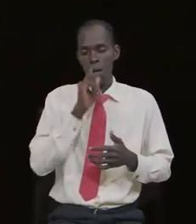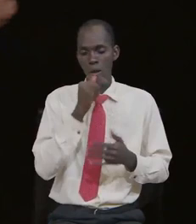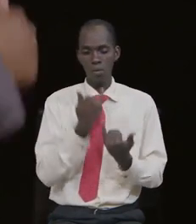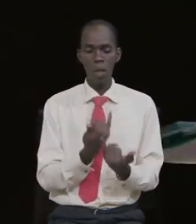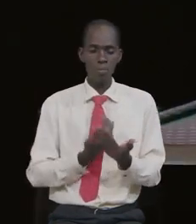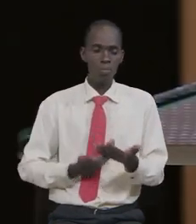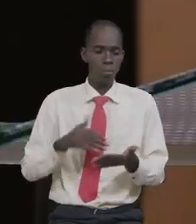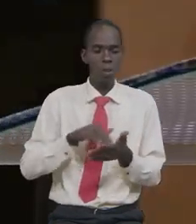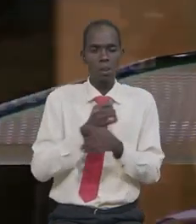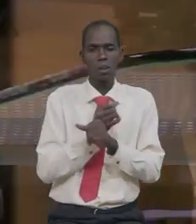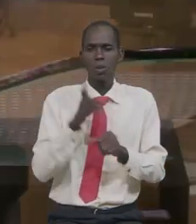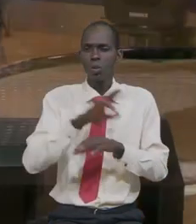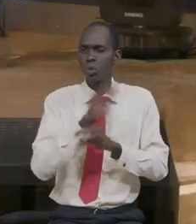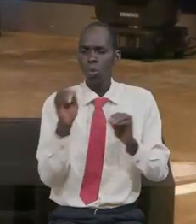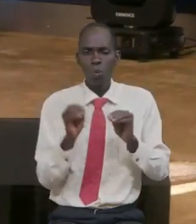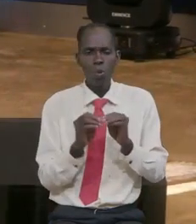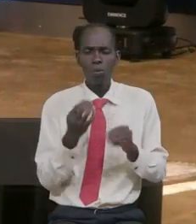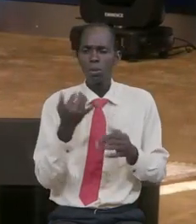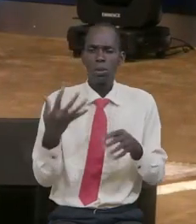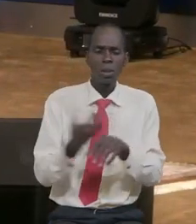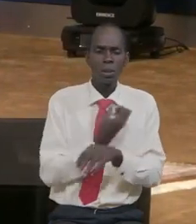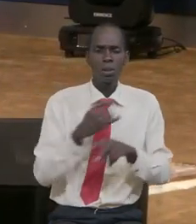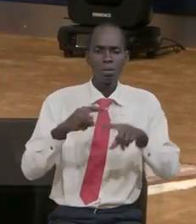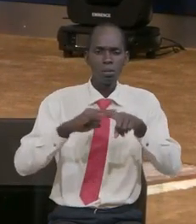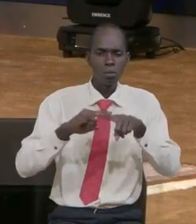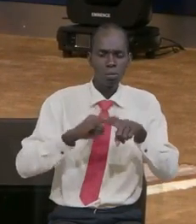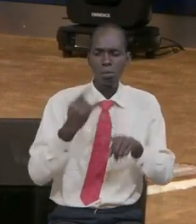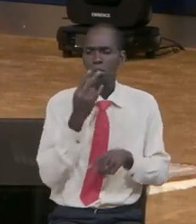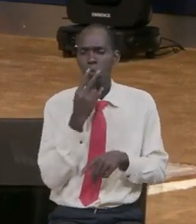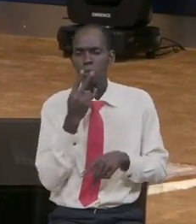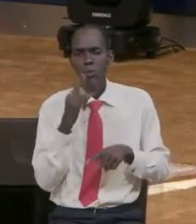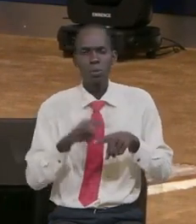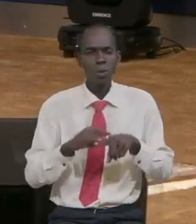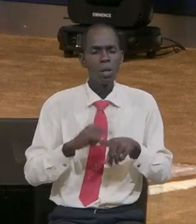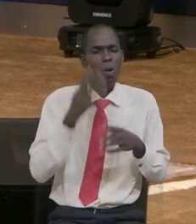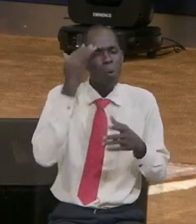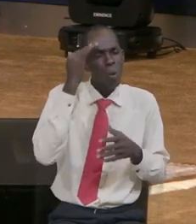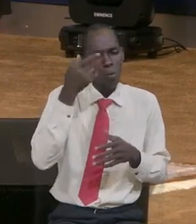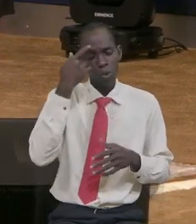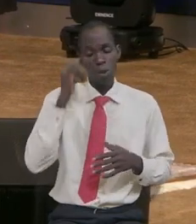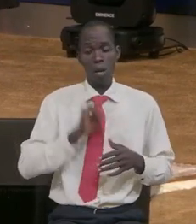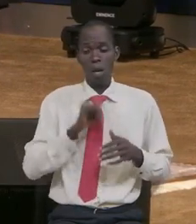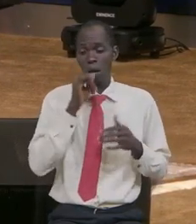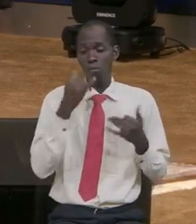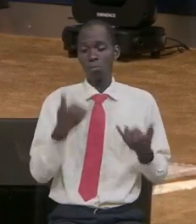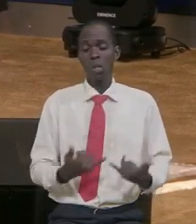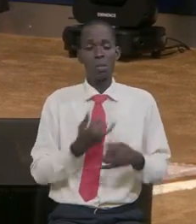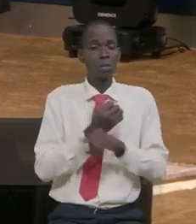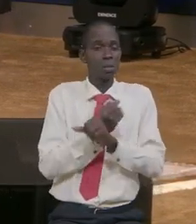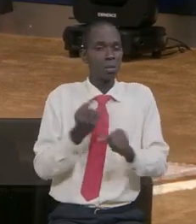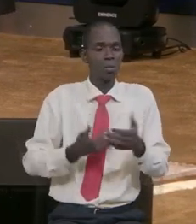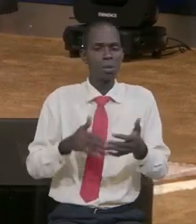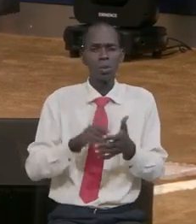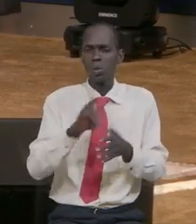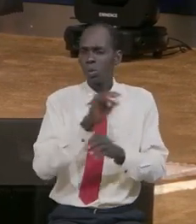don't smoke the cigarette you used to smoke with them. Why? I am now born again. You don't dress the way